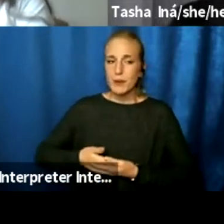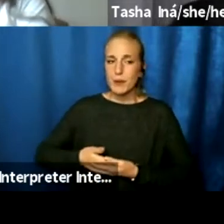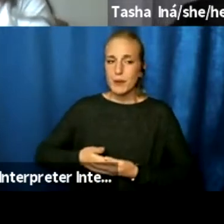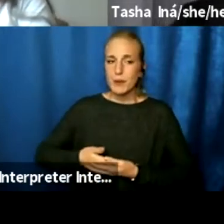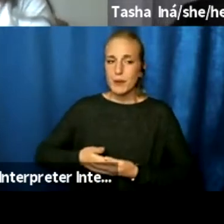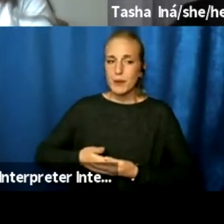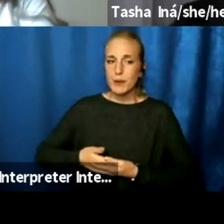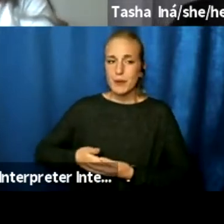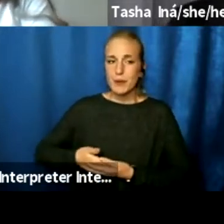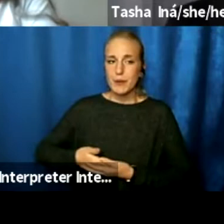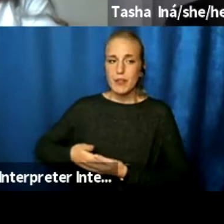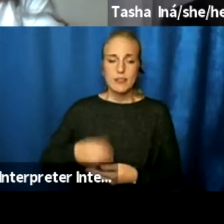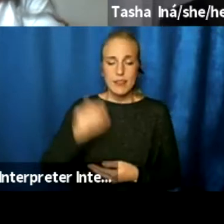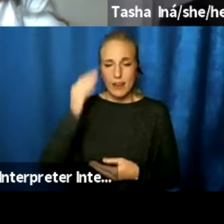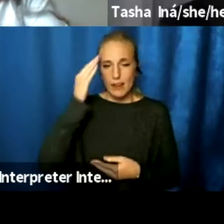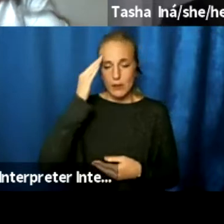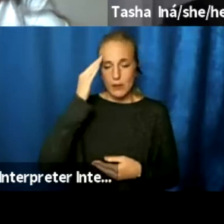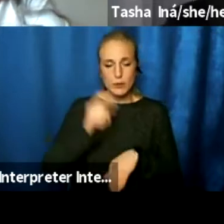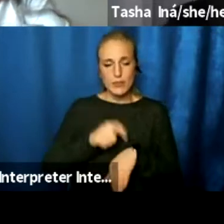timelines.